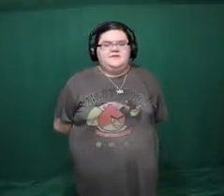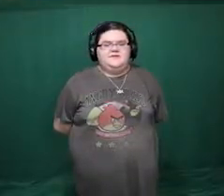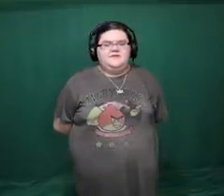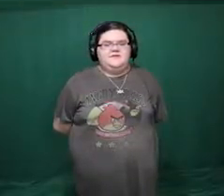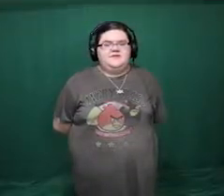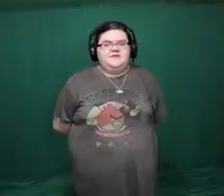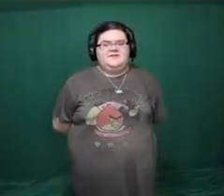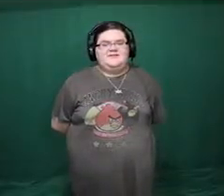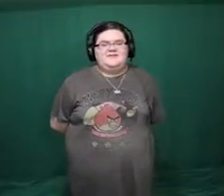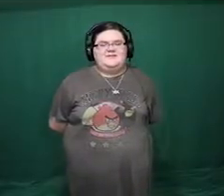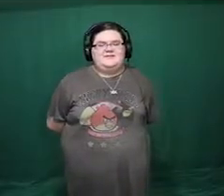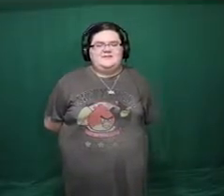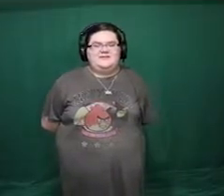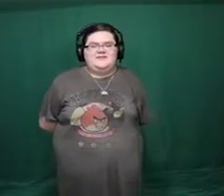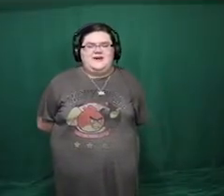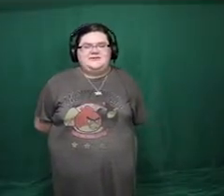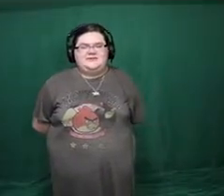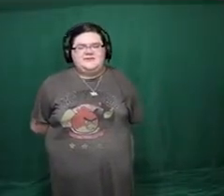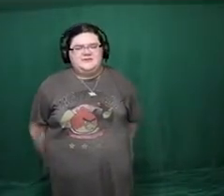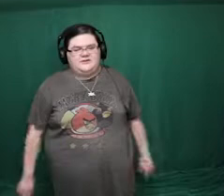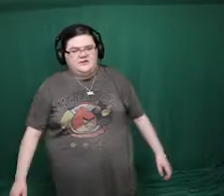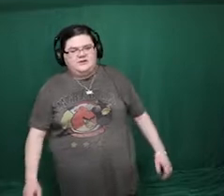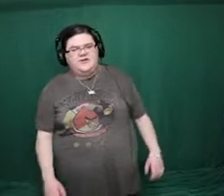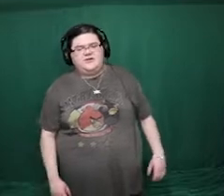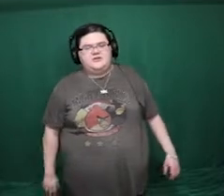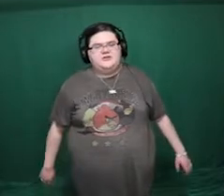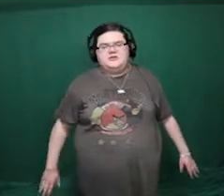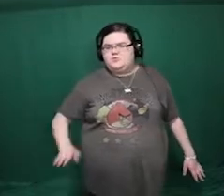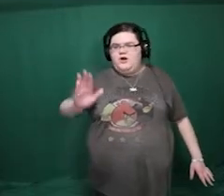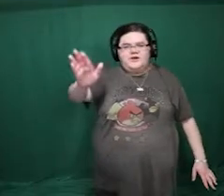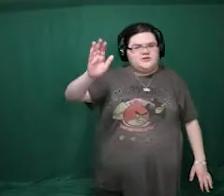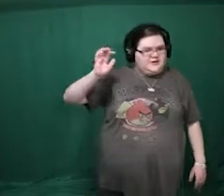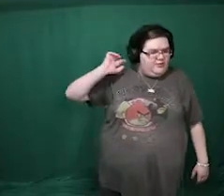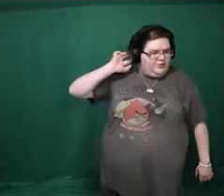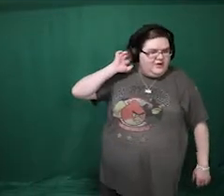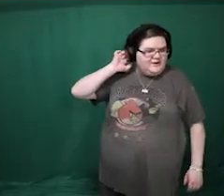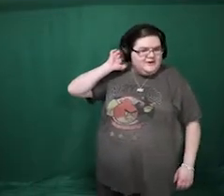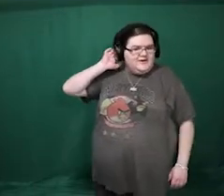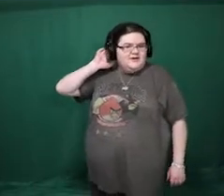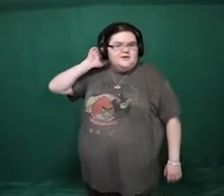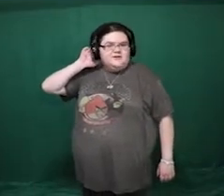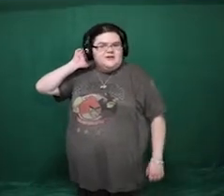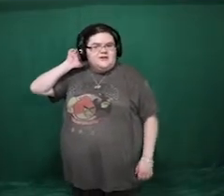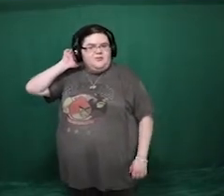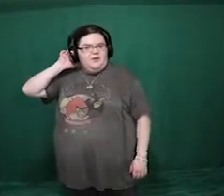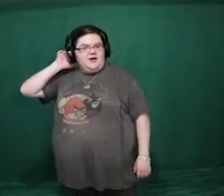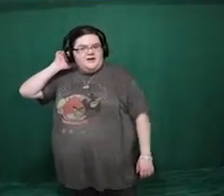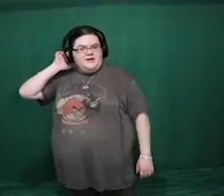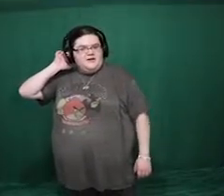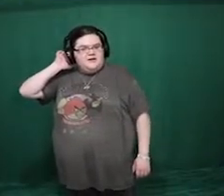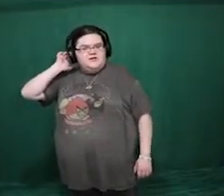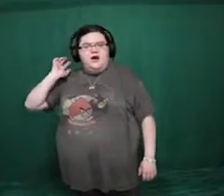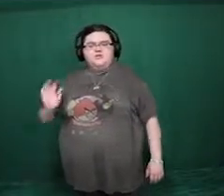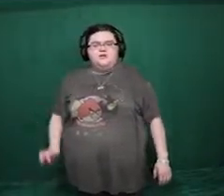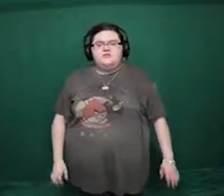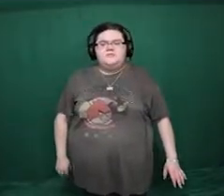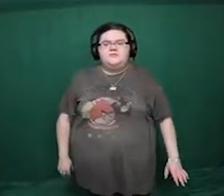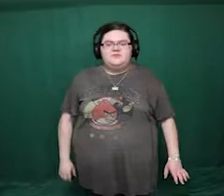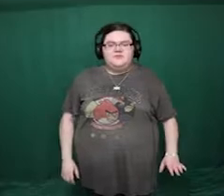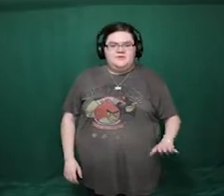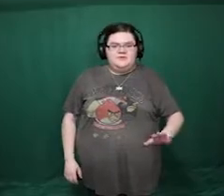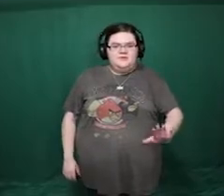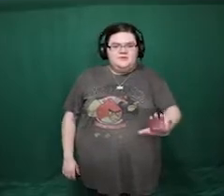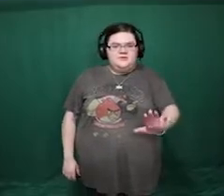No. Stand. Yeah, stand, just you're good. Stand. You're good. Just we're walk. Here, just here, keep walking. Here, just here, keep here, walking. Here, no, don't